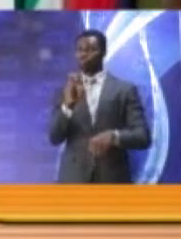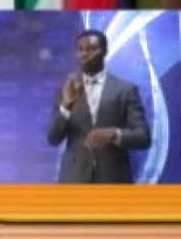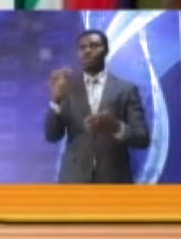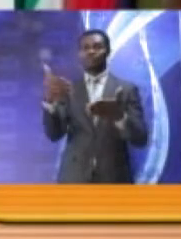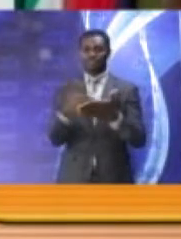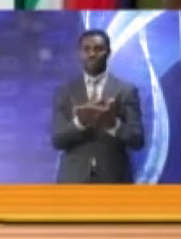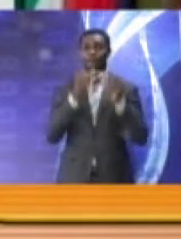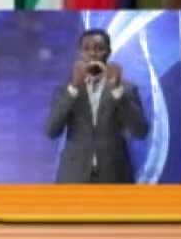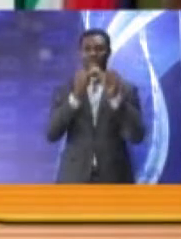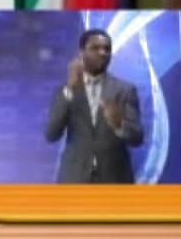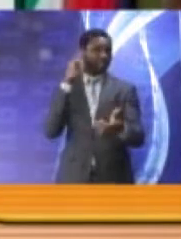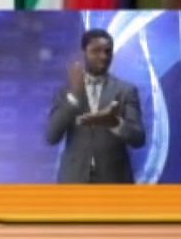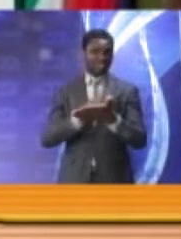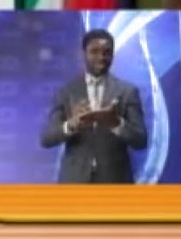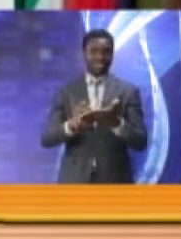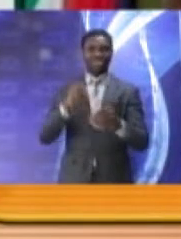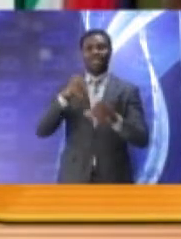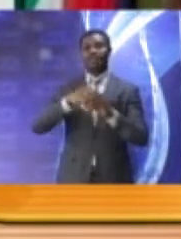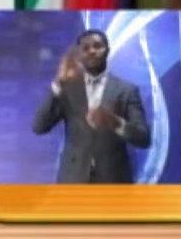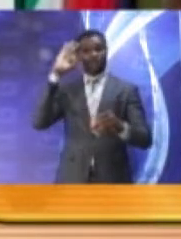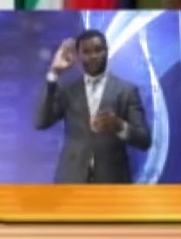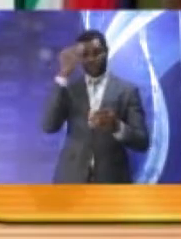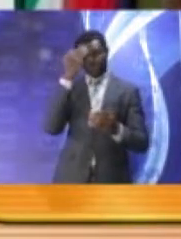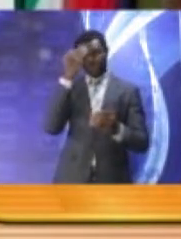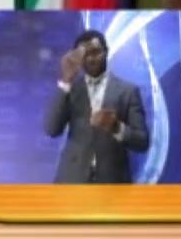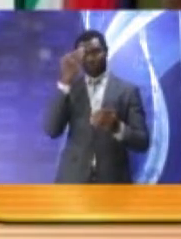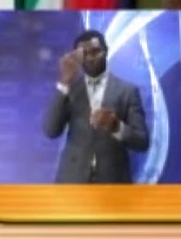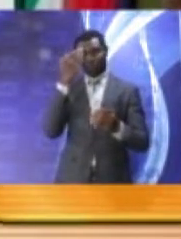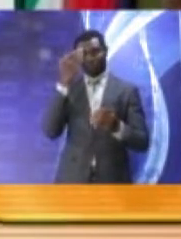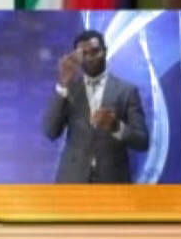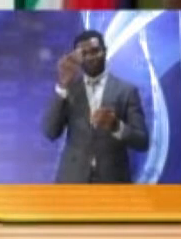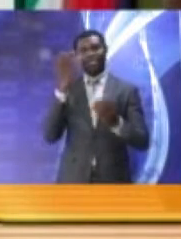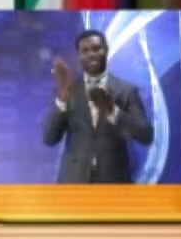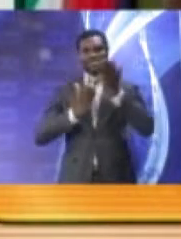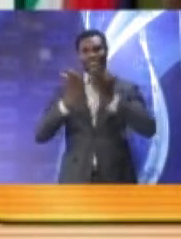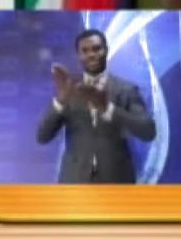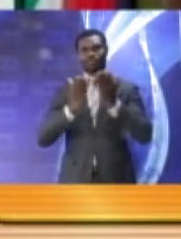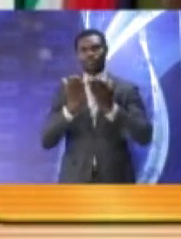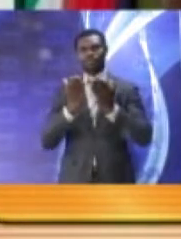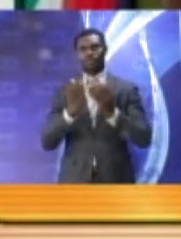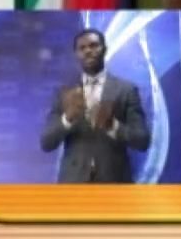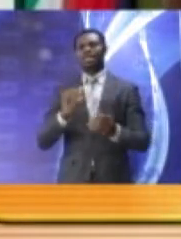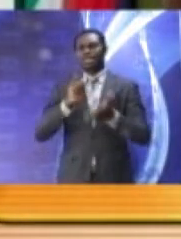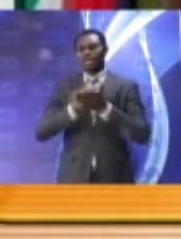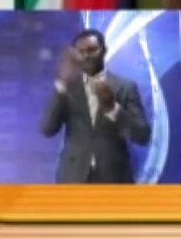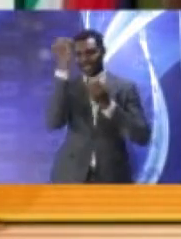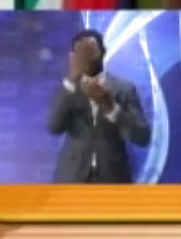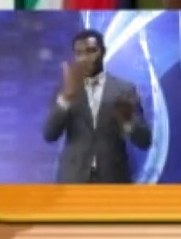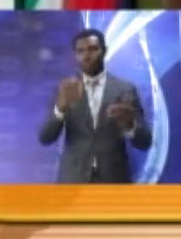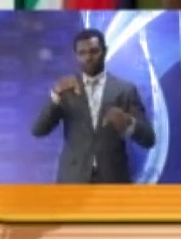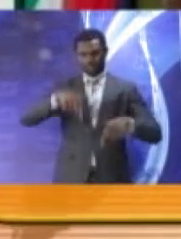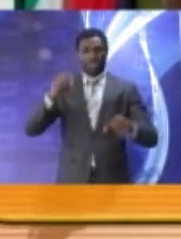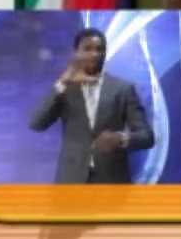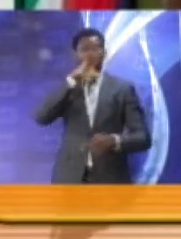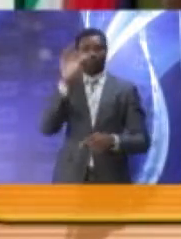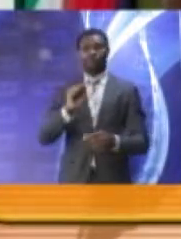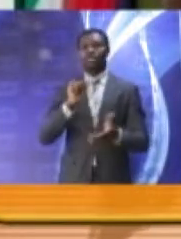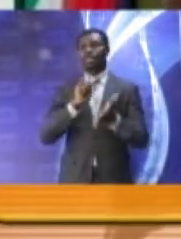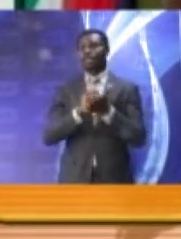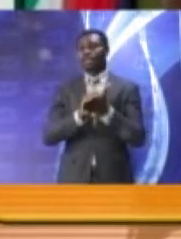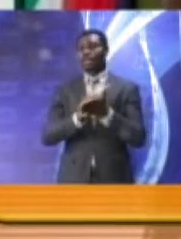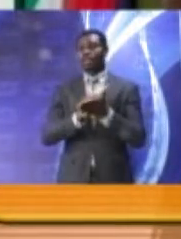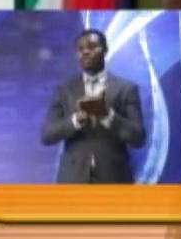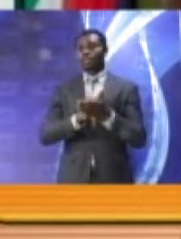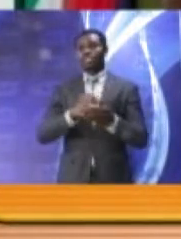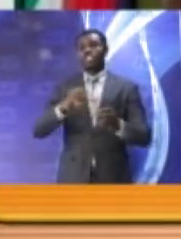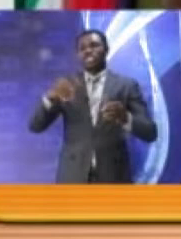Service. The head of service of the Federation, Dr. Folashade Yemieson, who made this known in Abuja, said the appointed federal